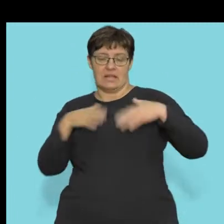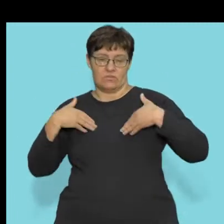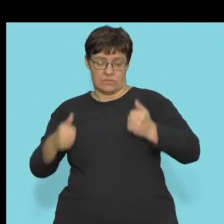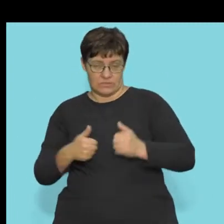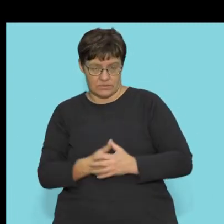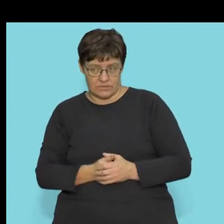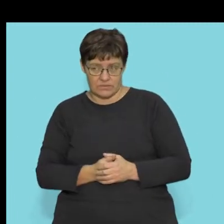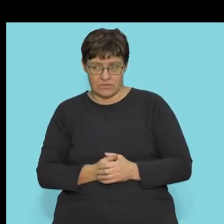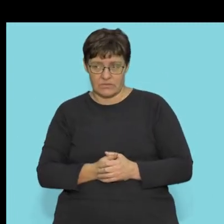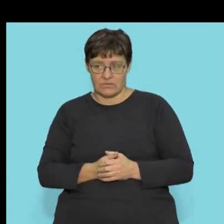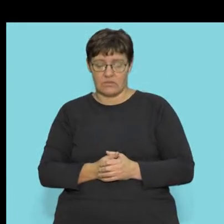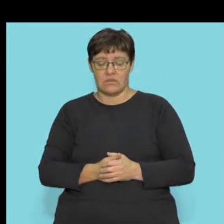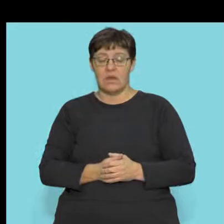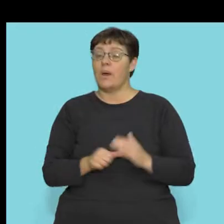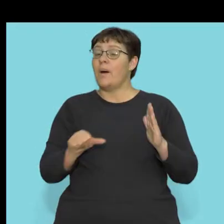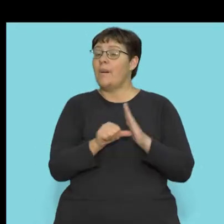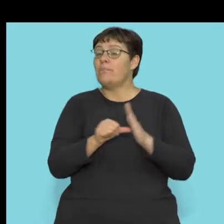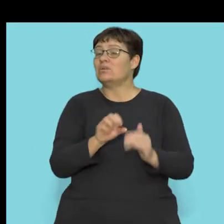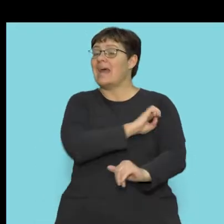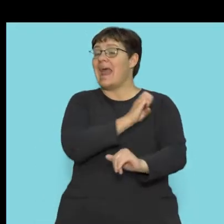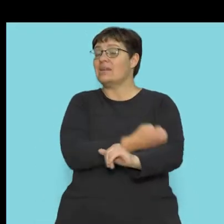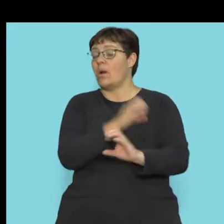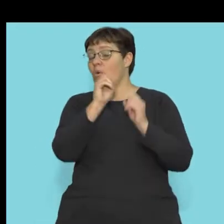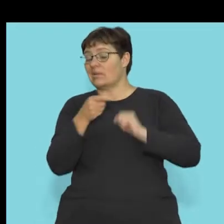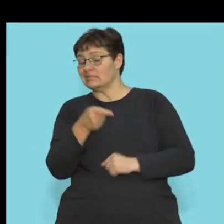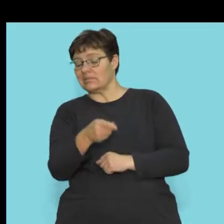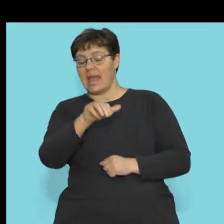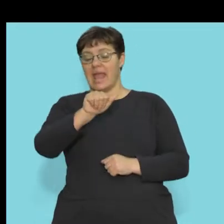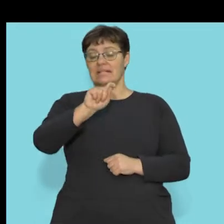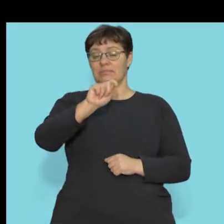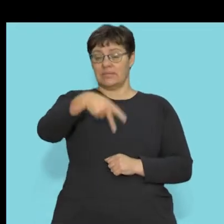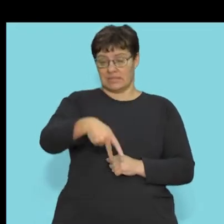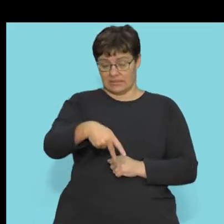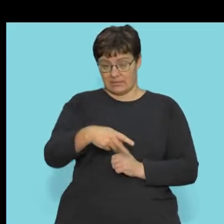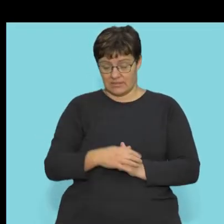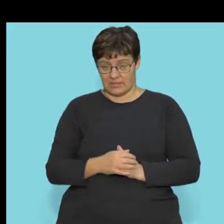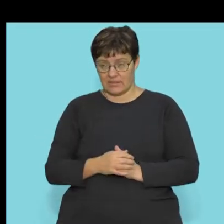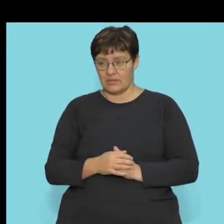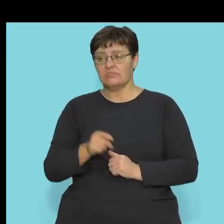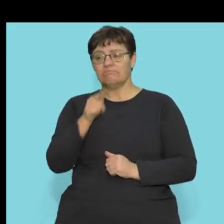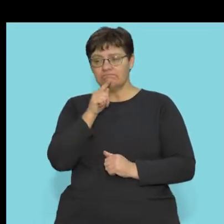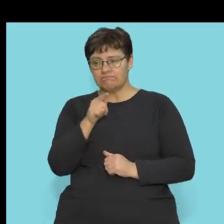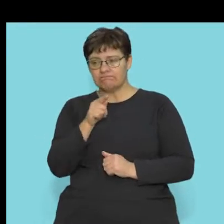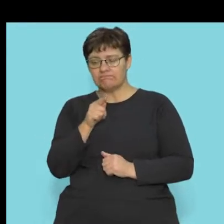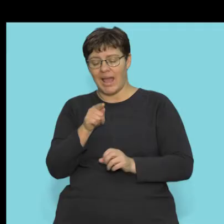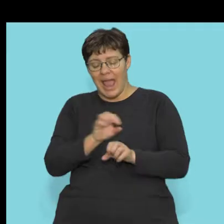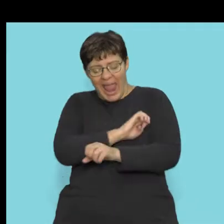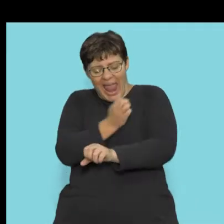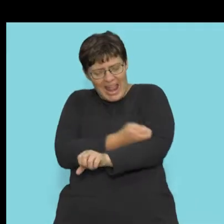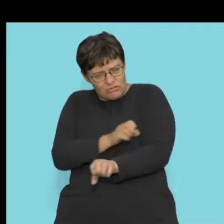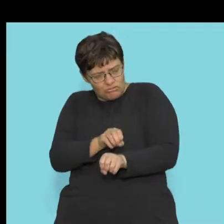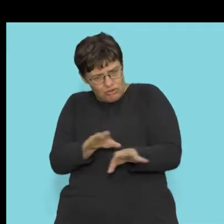for cellular respiration. The important energy carrier molecule called ATP is